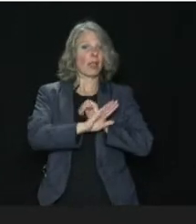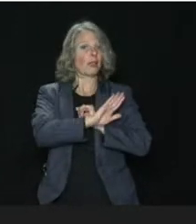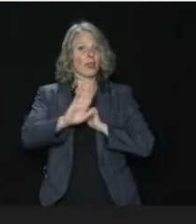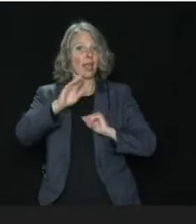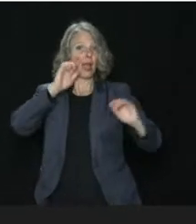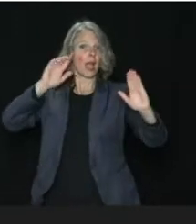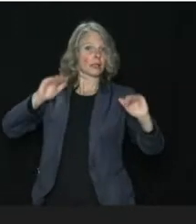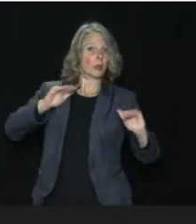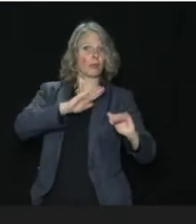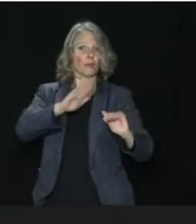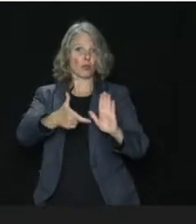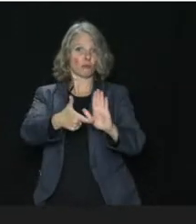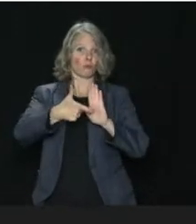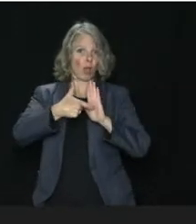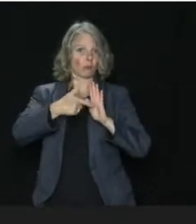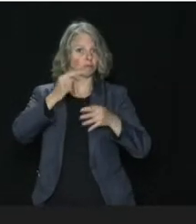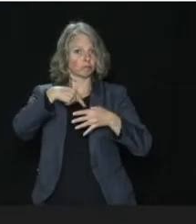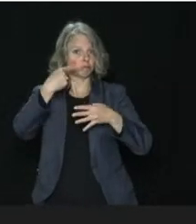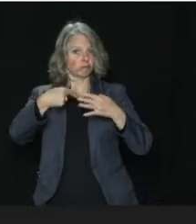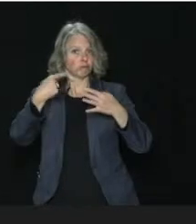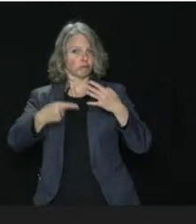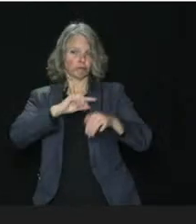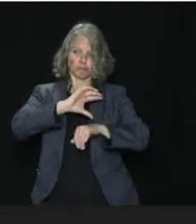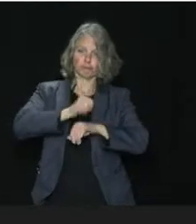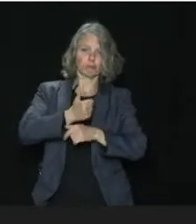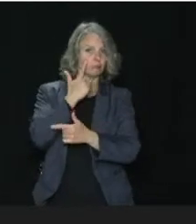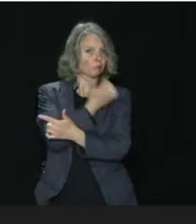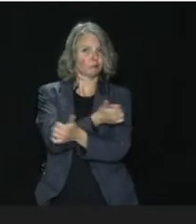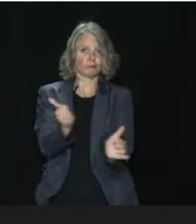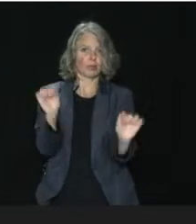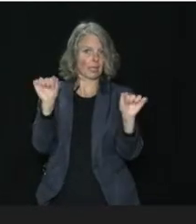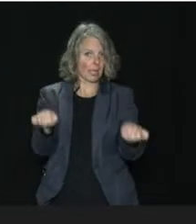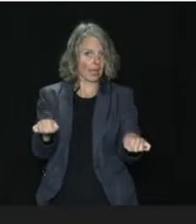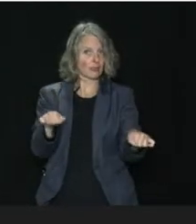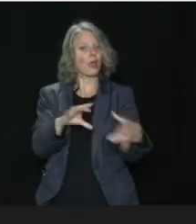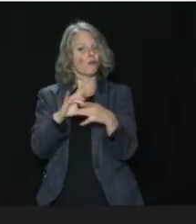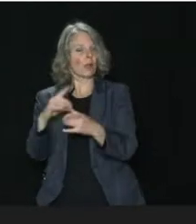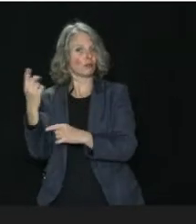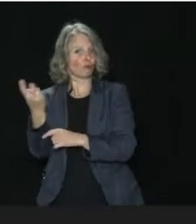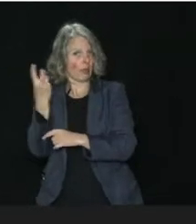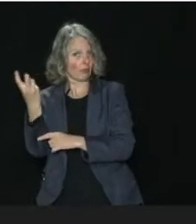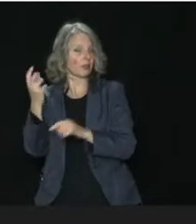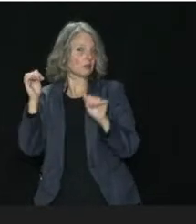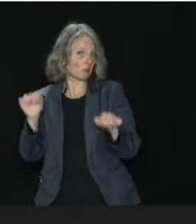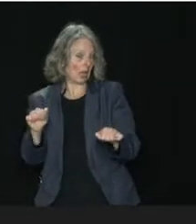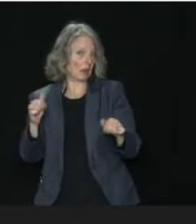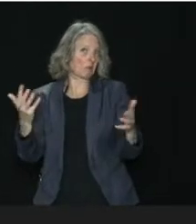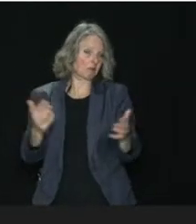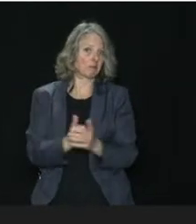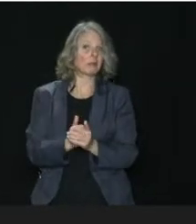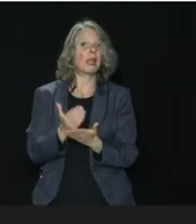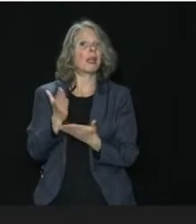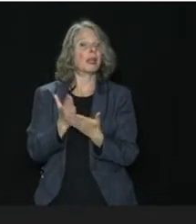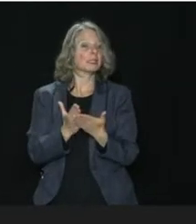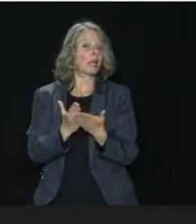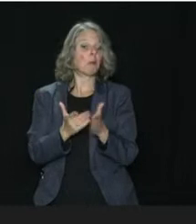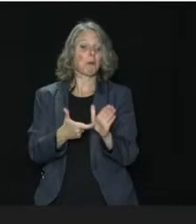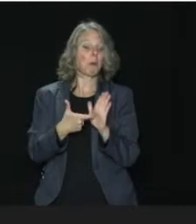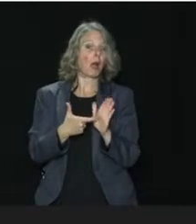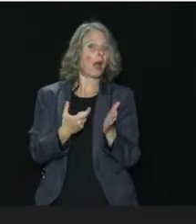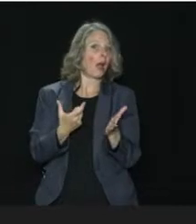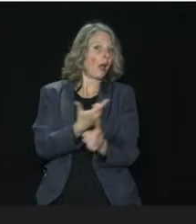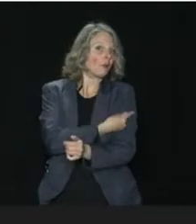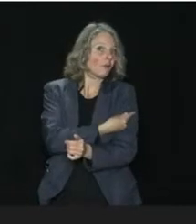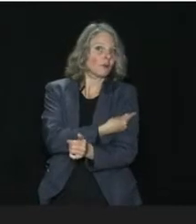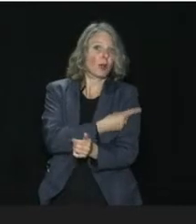they have so that people may be able to travel there. Some countries require vaccinations for